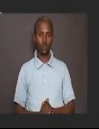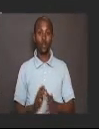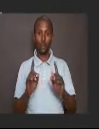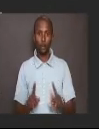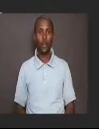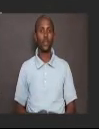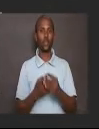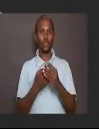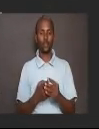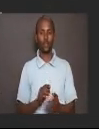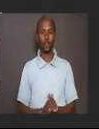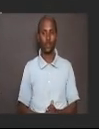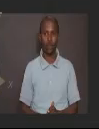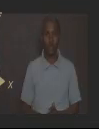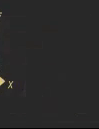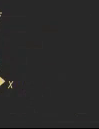Begin.